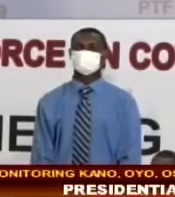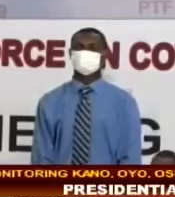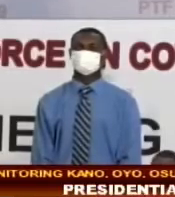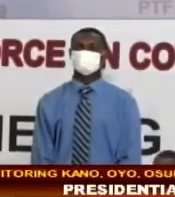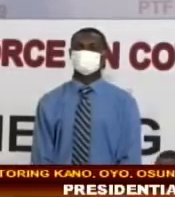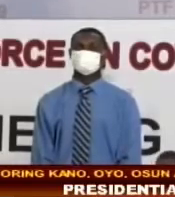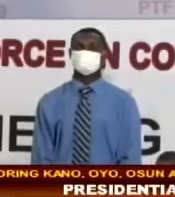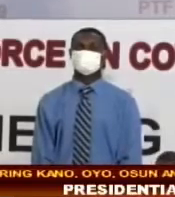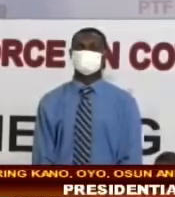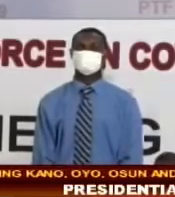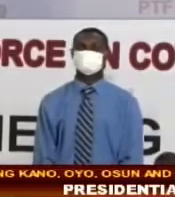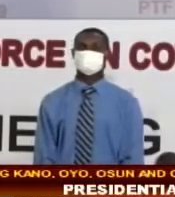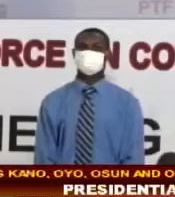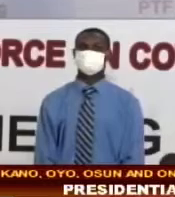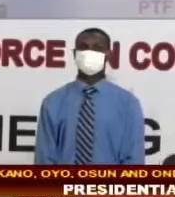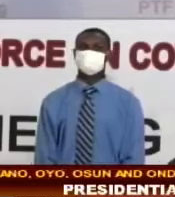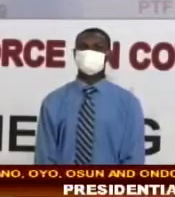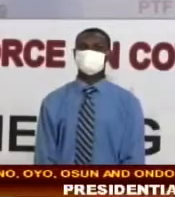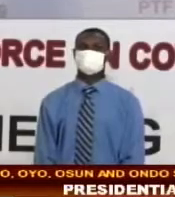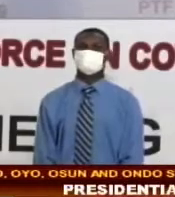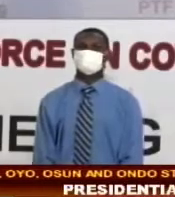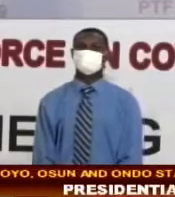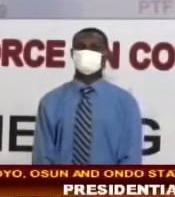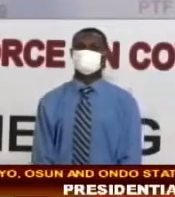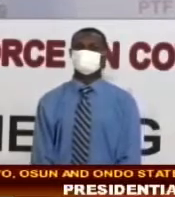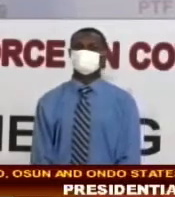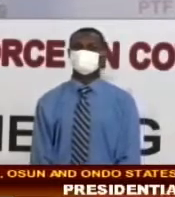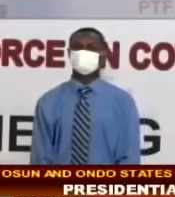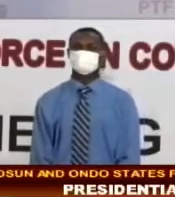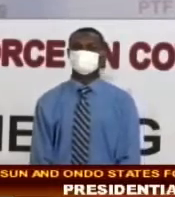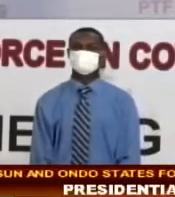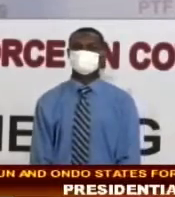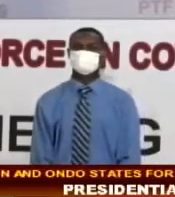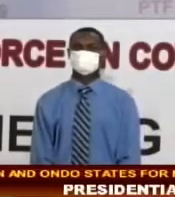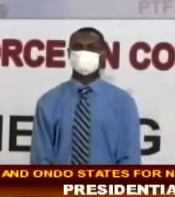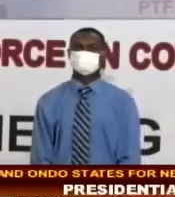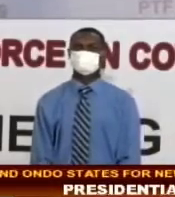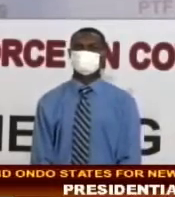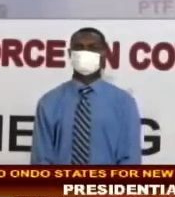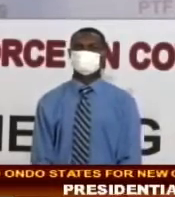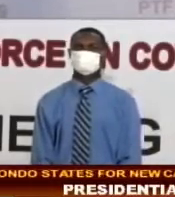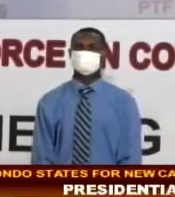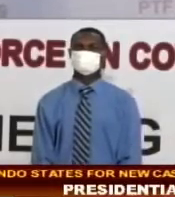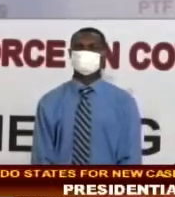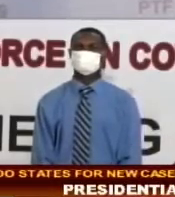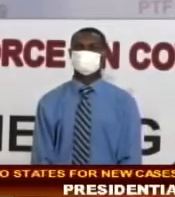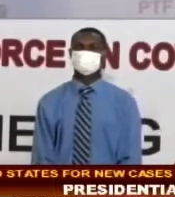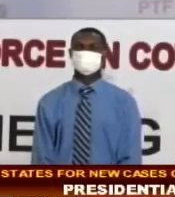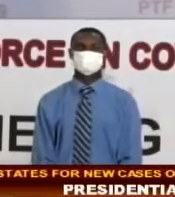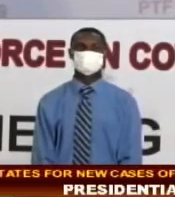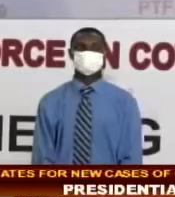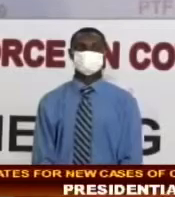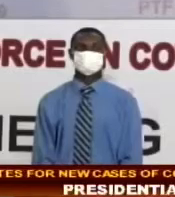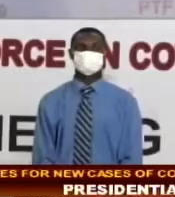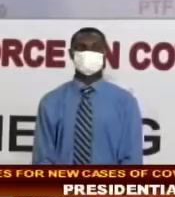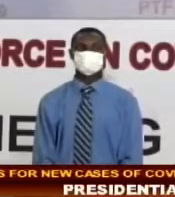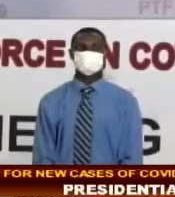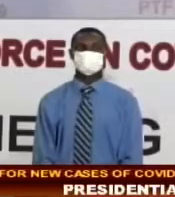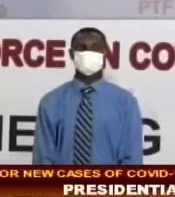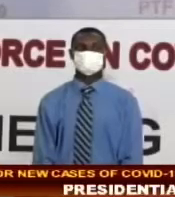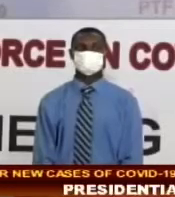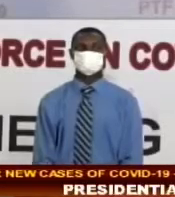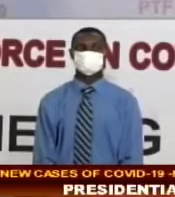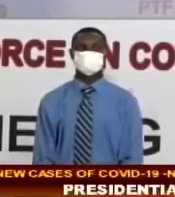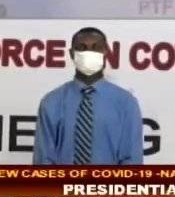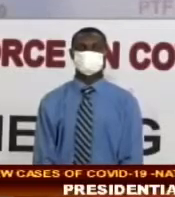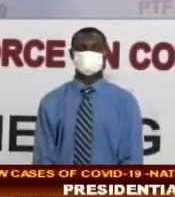eji eme ka unu agbịgha unu na-eji egere maka onye ọwụla amụta anyị. Ọ bụ otu aka ka m jikwa aza na ọ bụ eziokwu